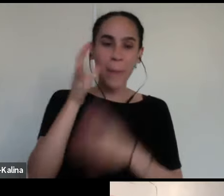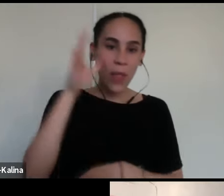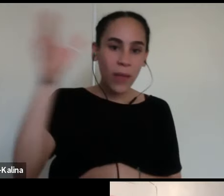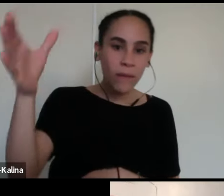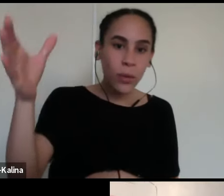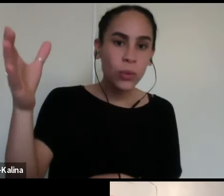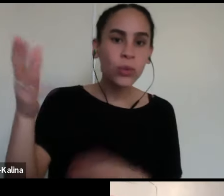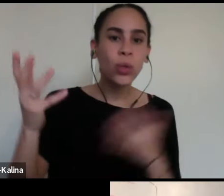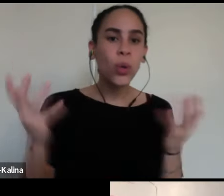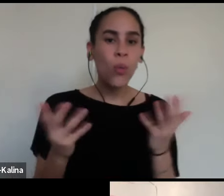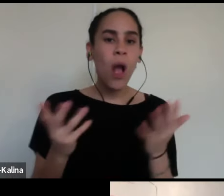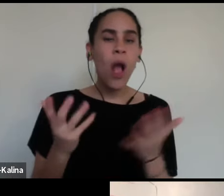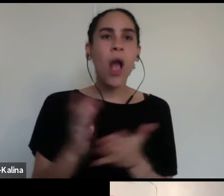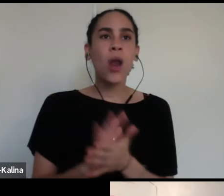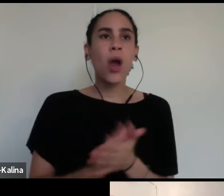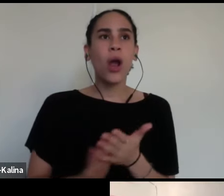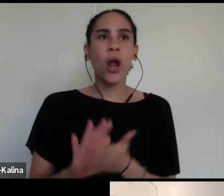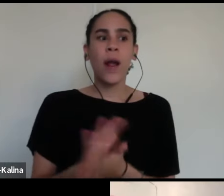the